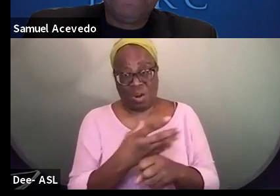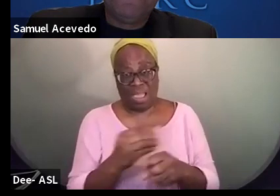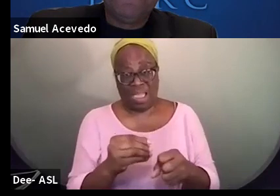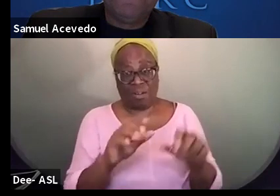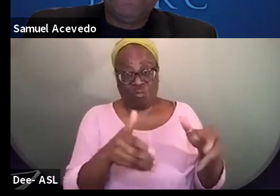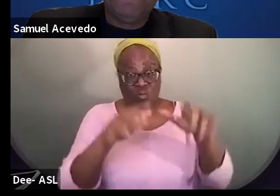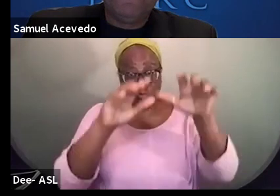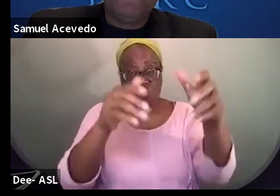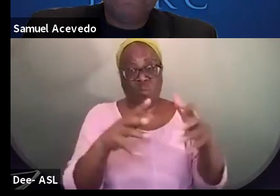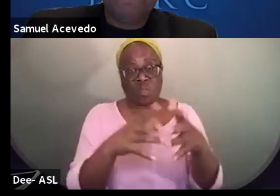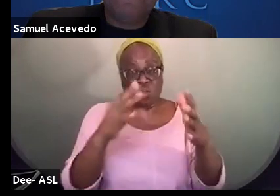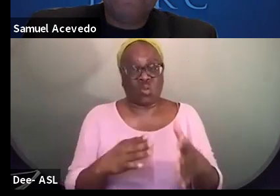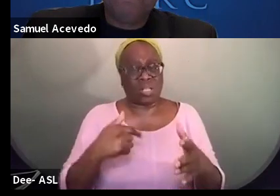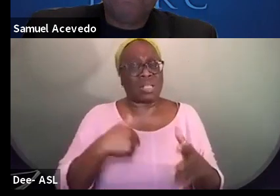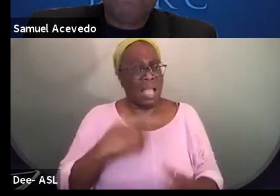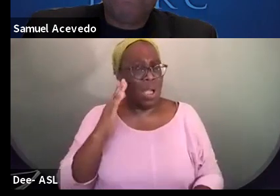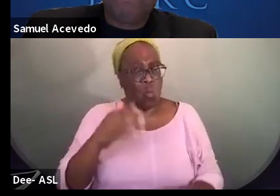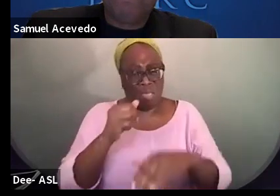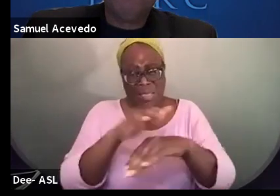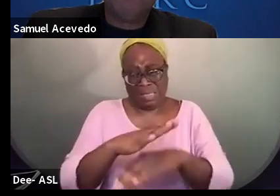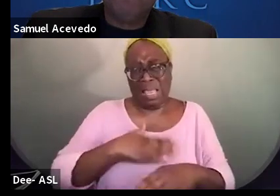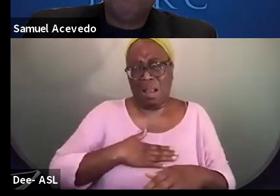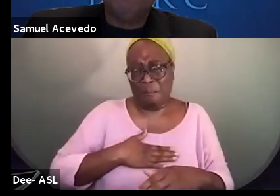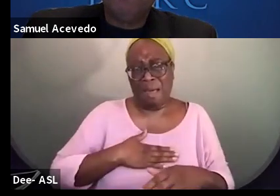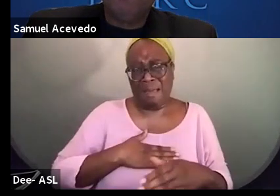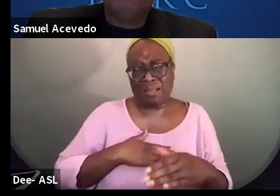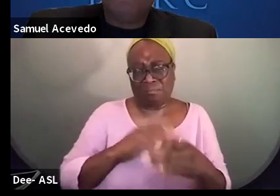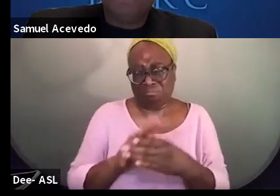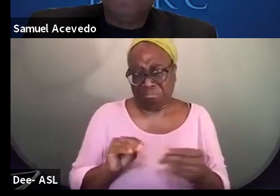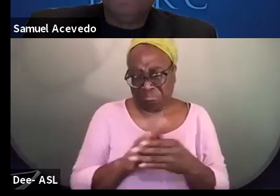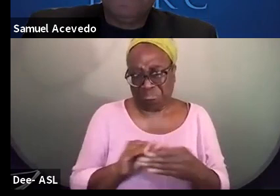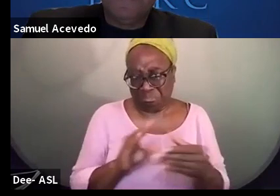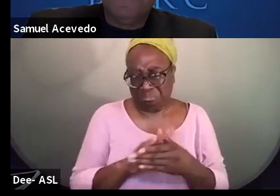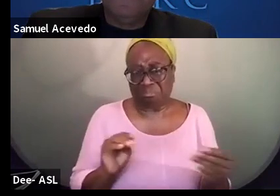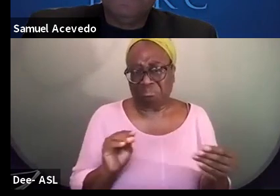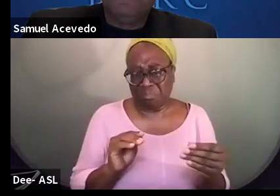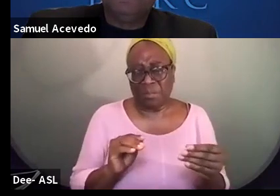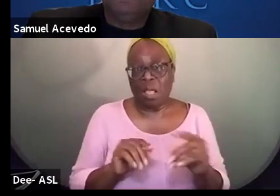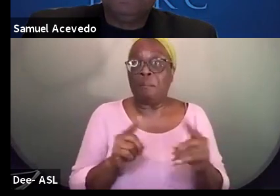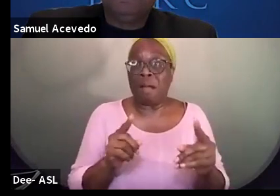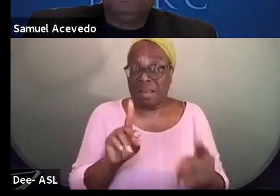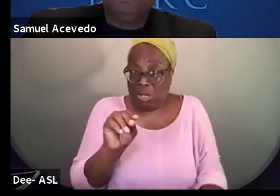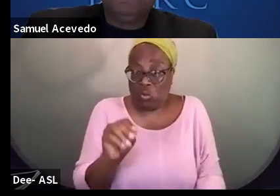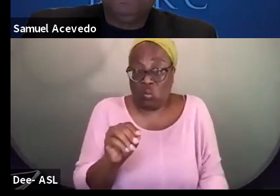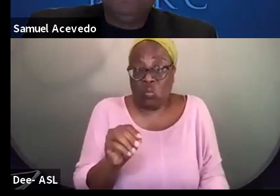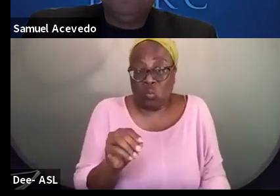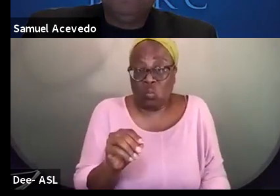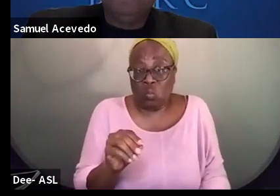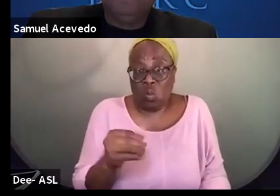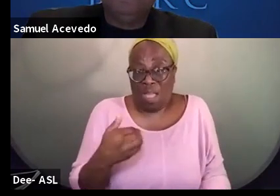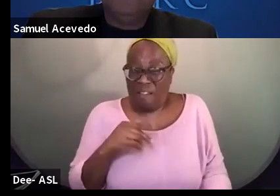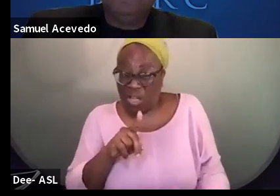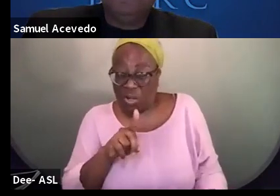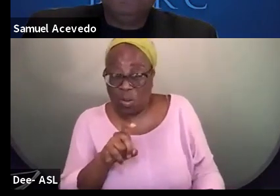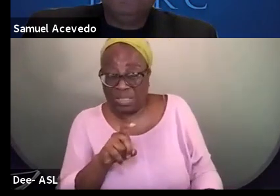I will send in my testimony, but I do have